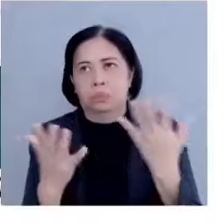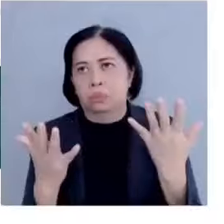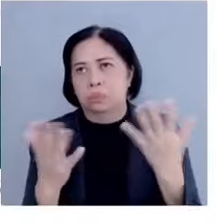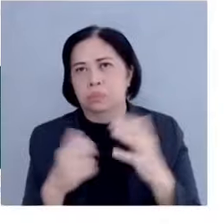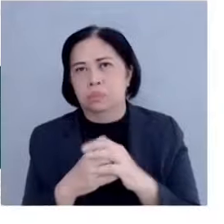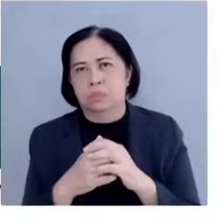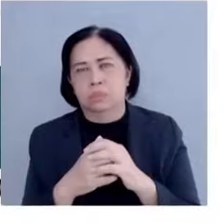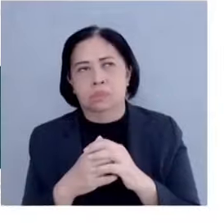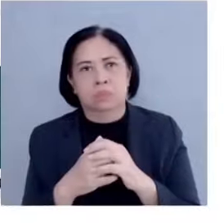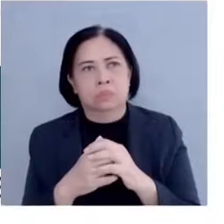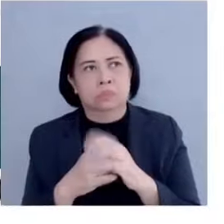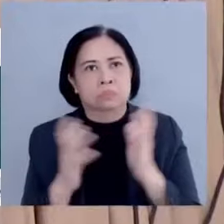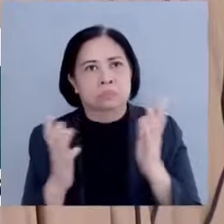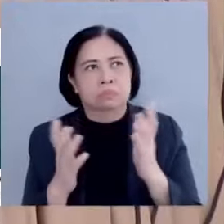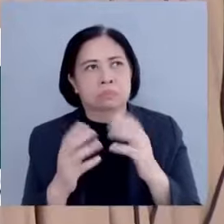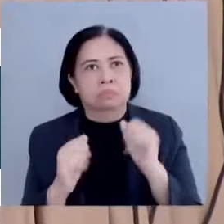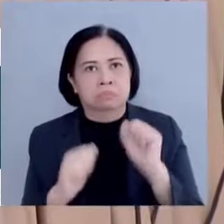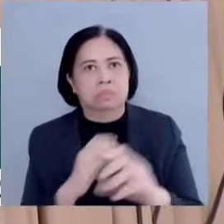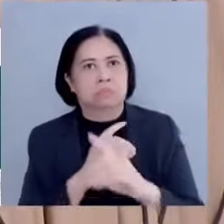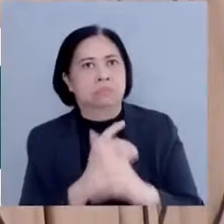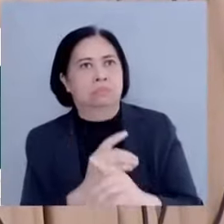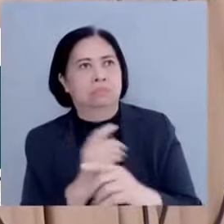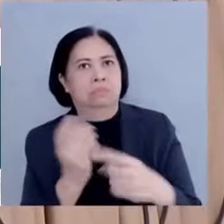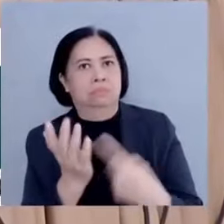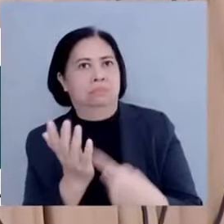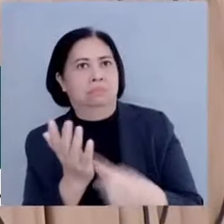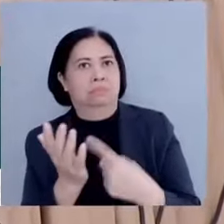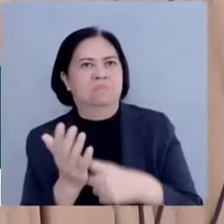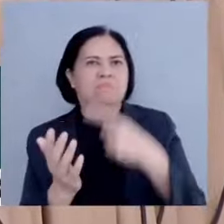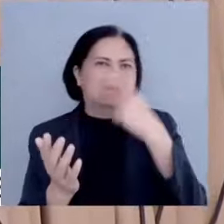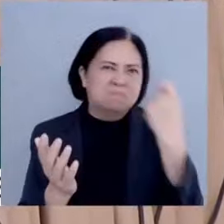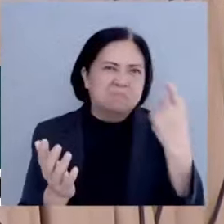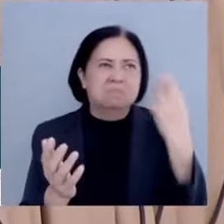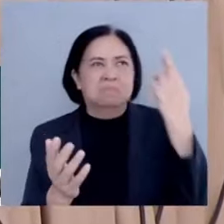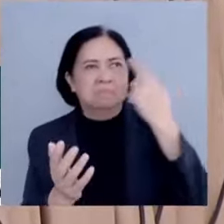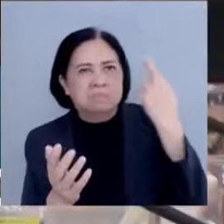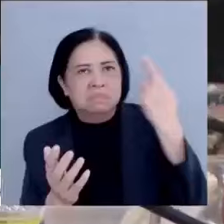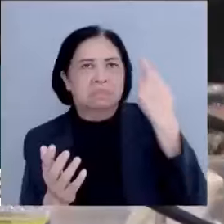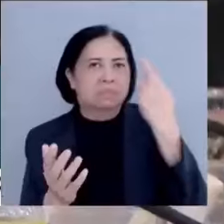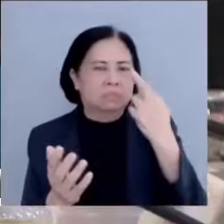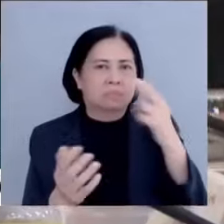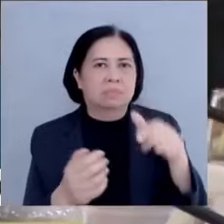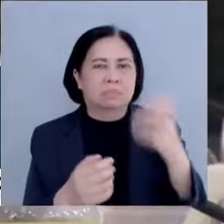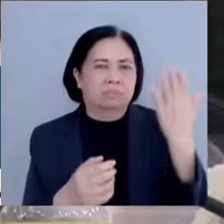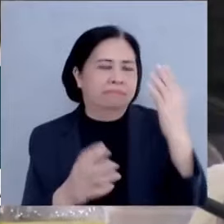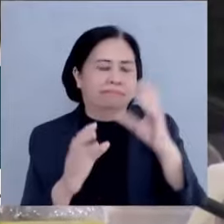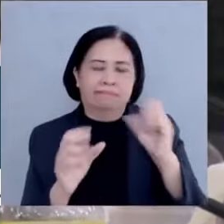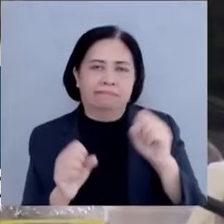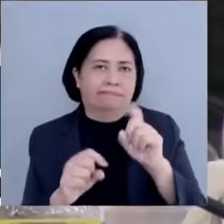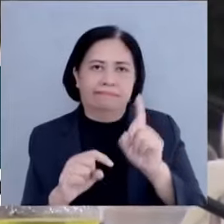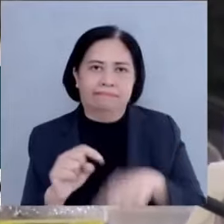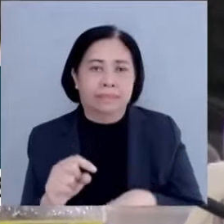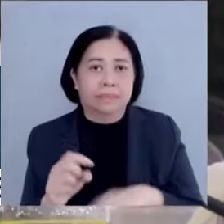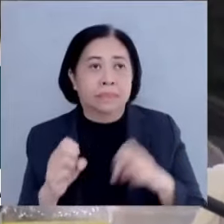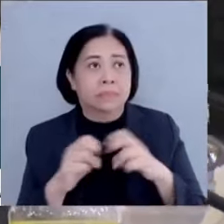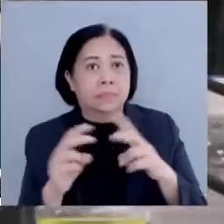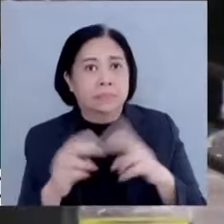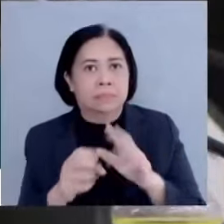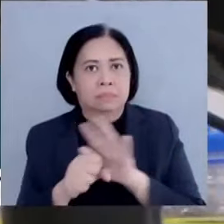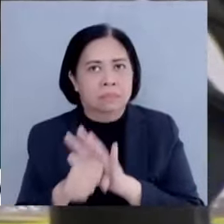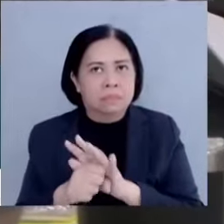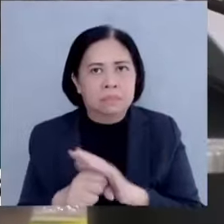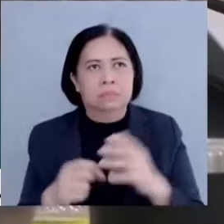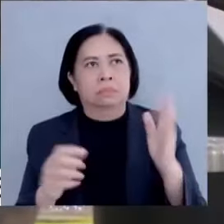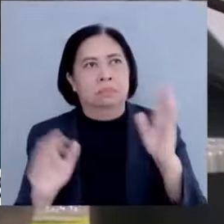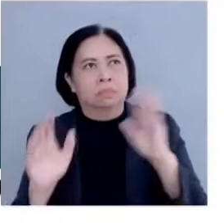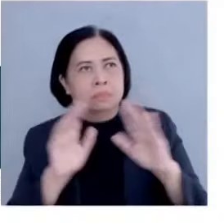something that can be justified by the circumstances being raised by the former president. Even with all the pressure that comes to us about